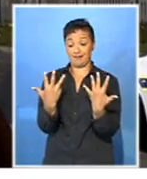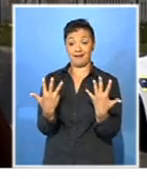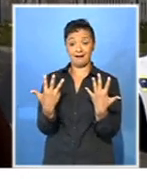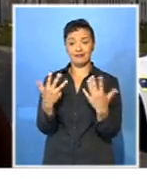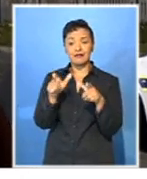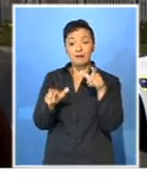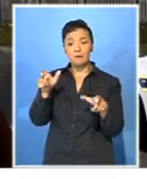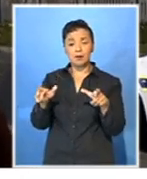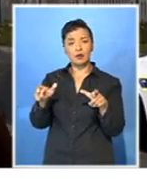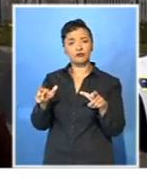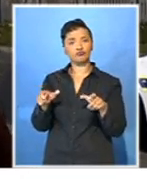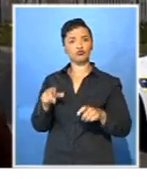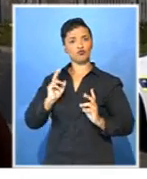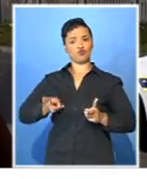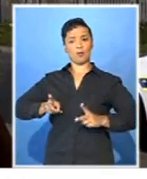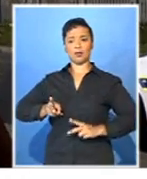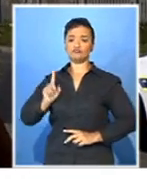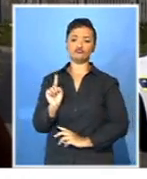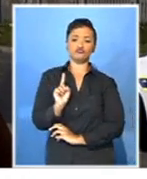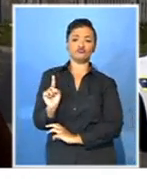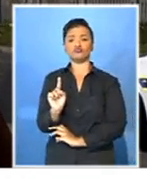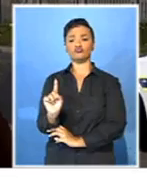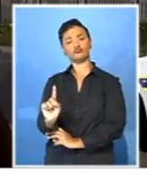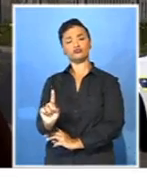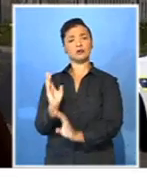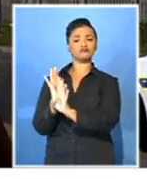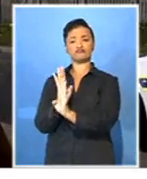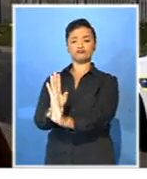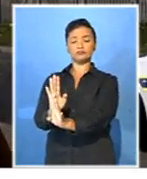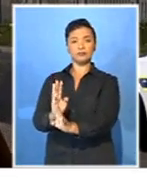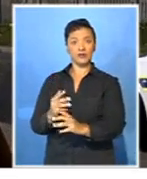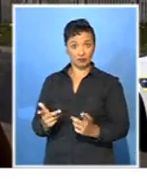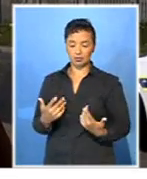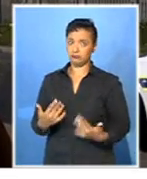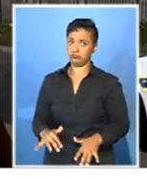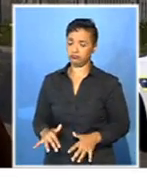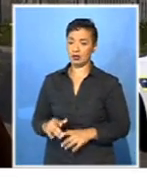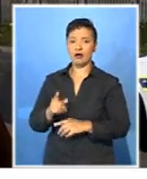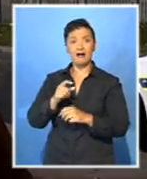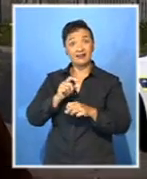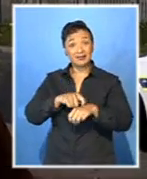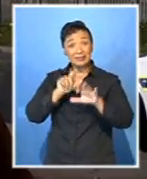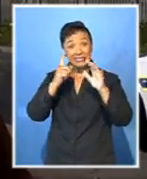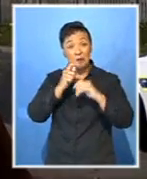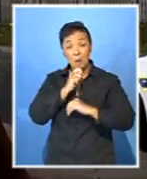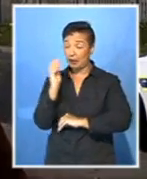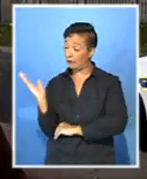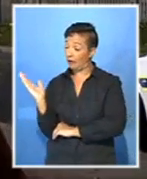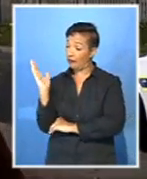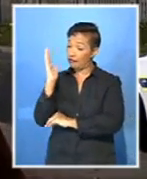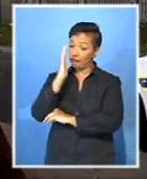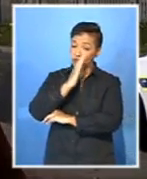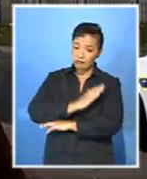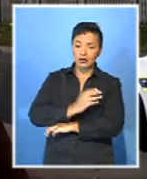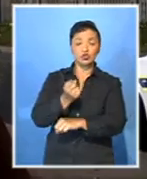that were brought out were all walking and they all seemed unharmed, and it was indeed a very, very long day for them. 12